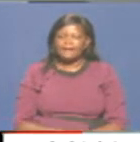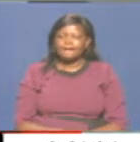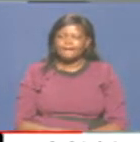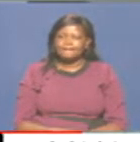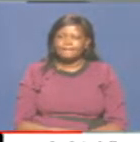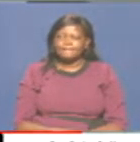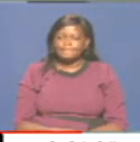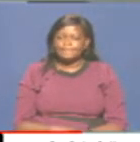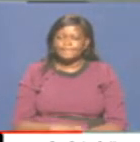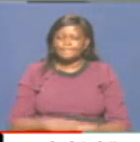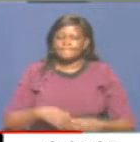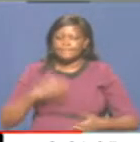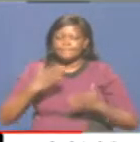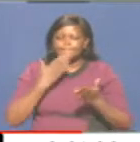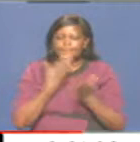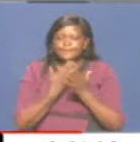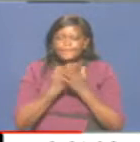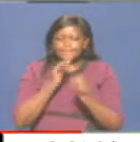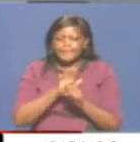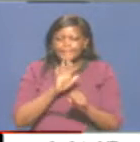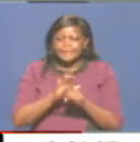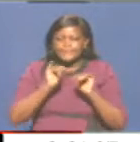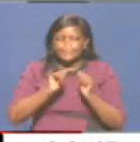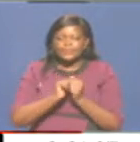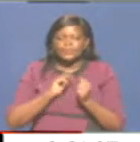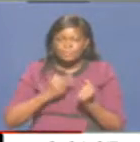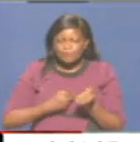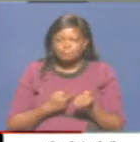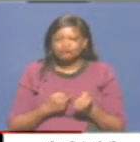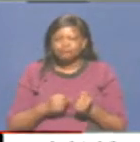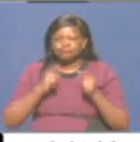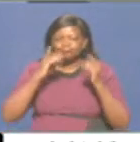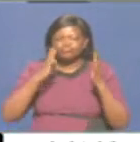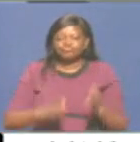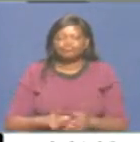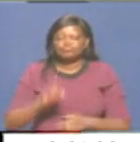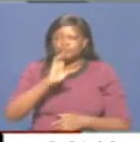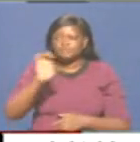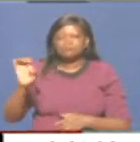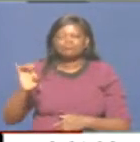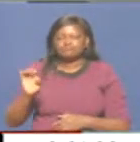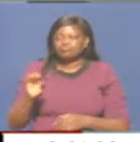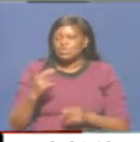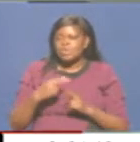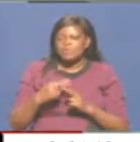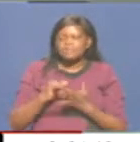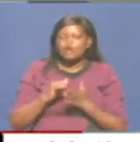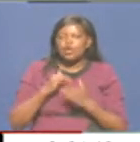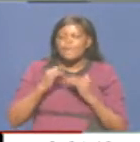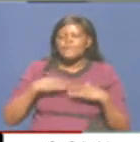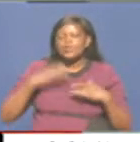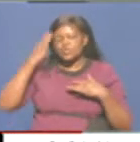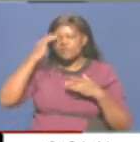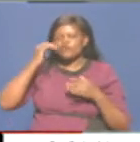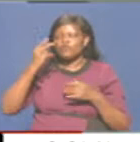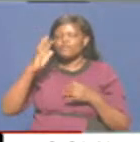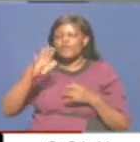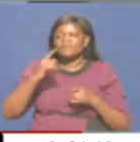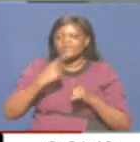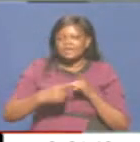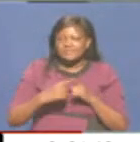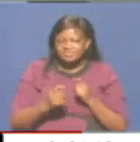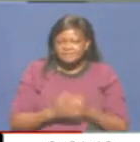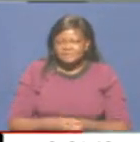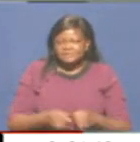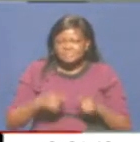Welcome back. Thank you so much for staying with us. Now, to journalist Lee Njiru, was a household name for 25 years. Njiru, now